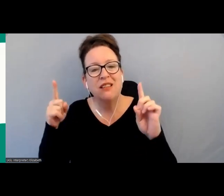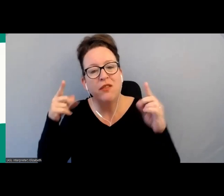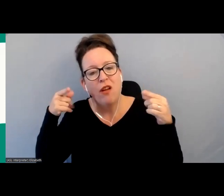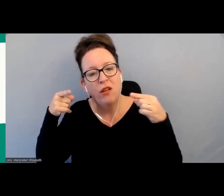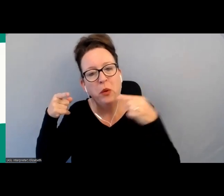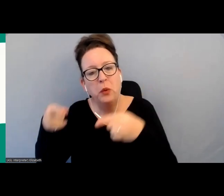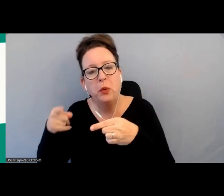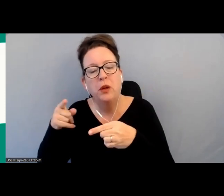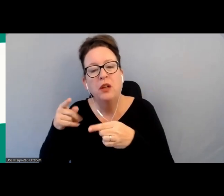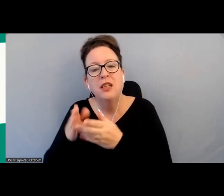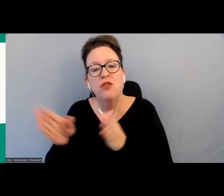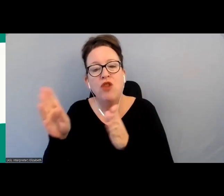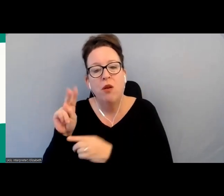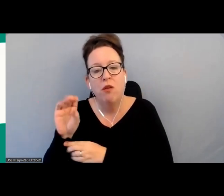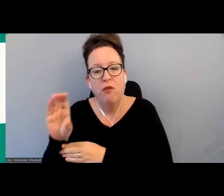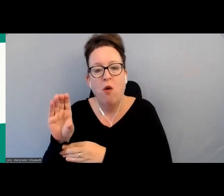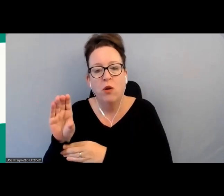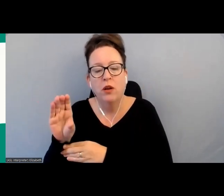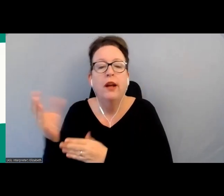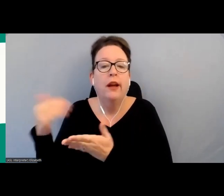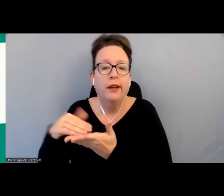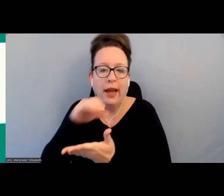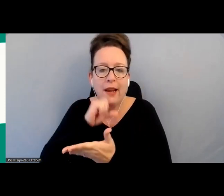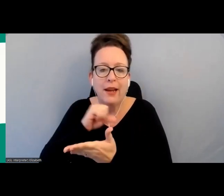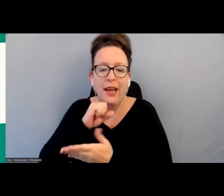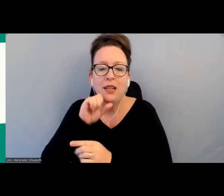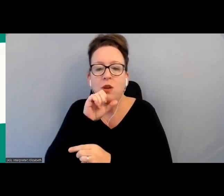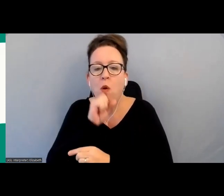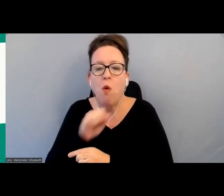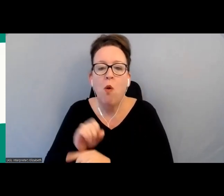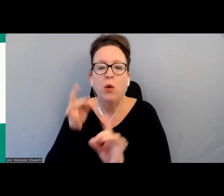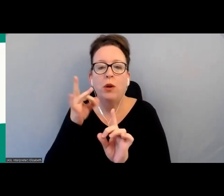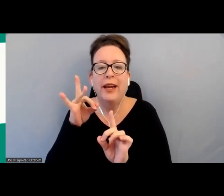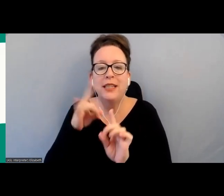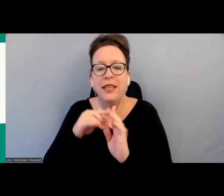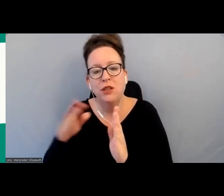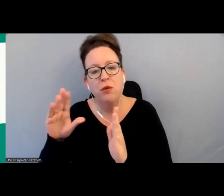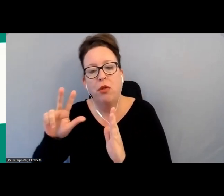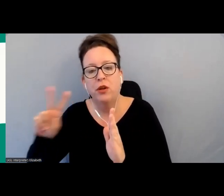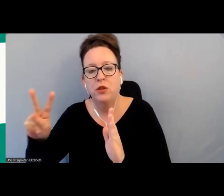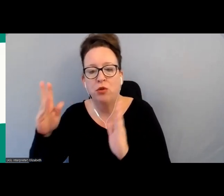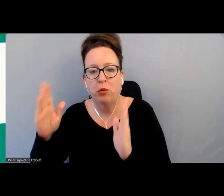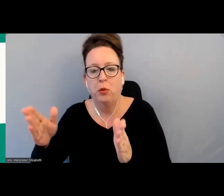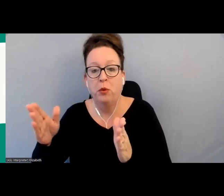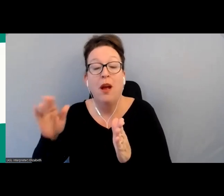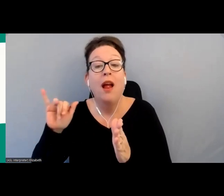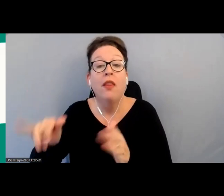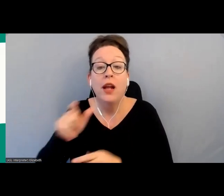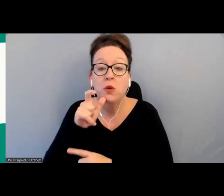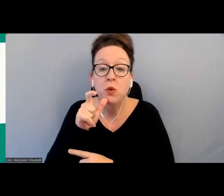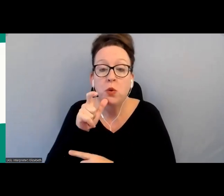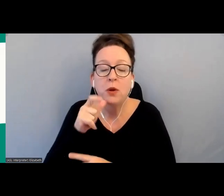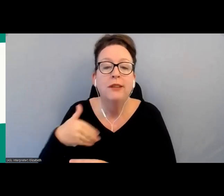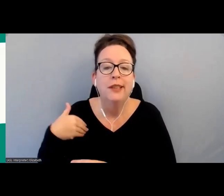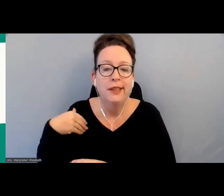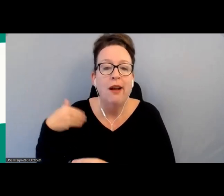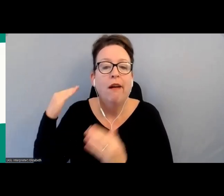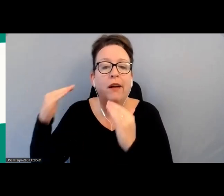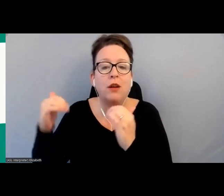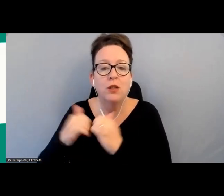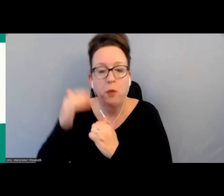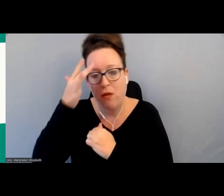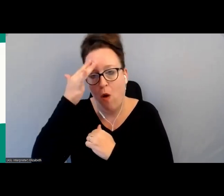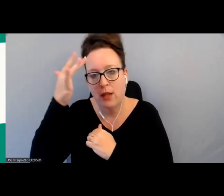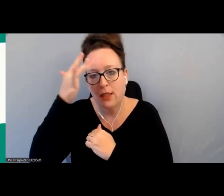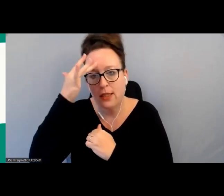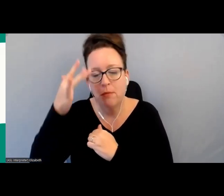rehabilitation in the 18 to 30-year-old demographic. And that was young adults with autism and intellectual